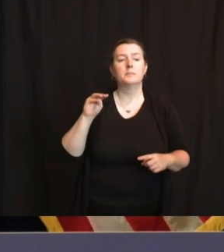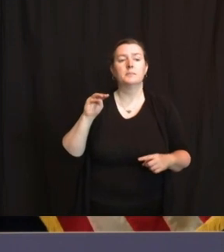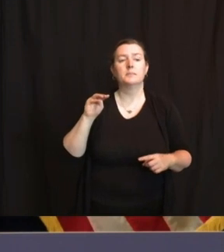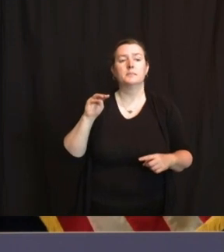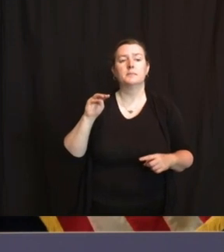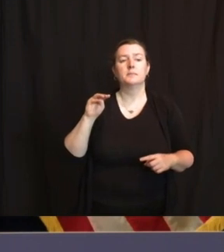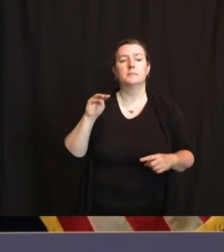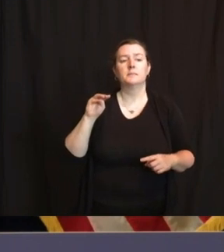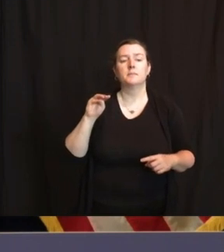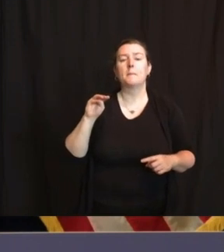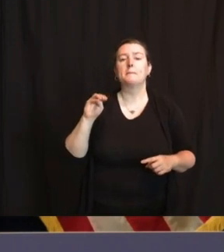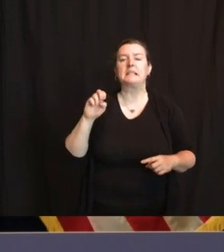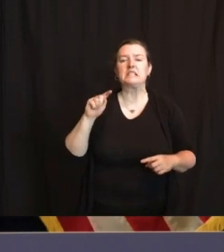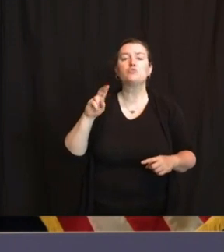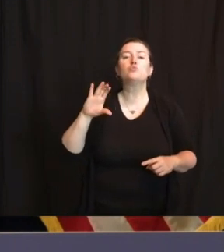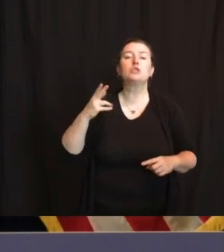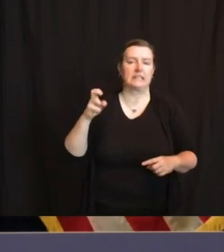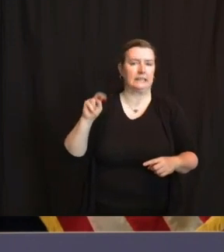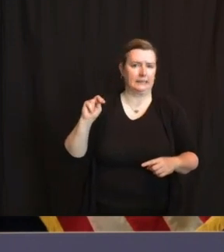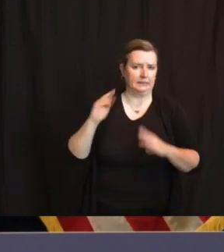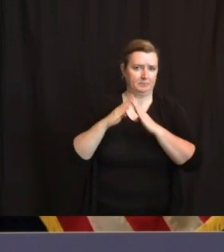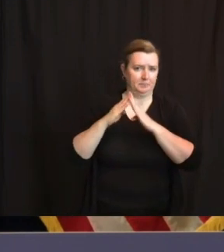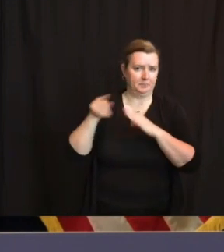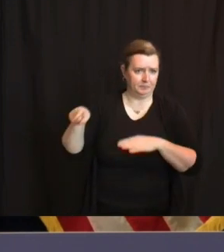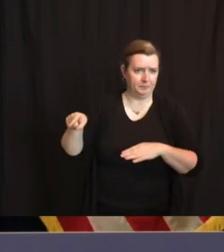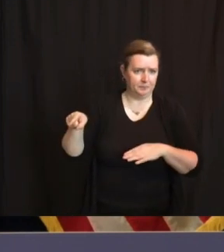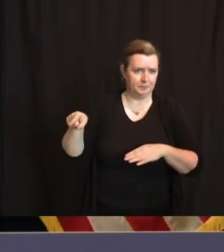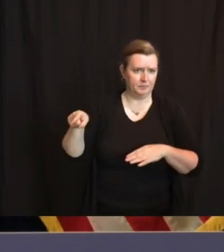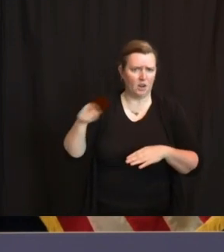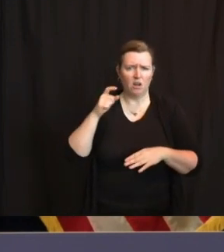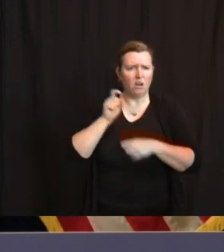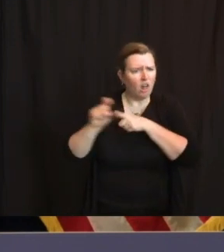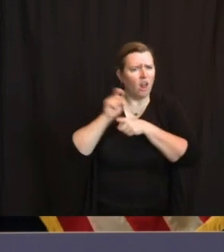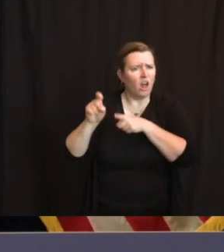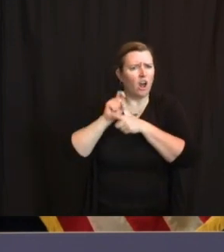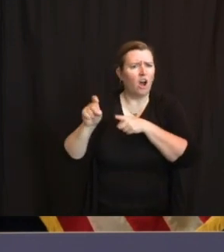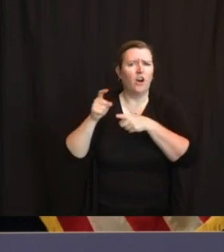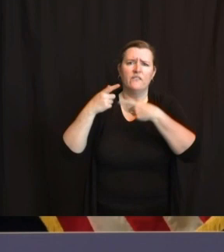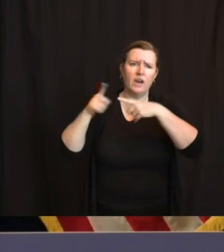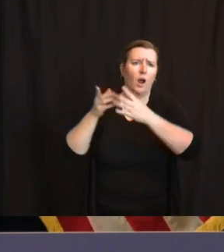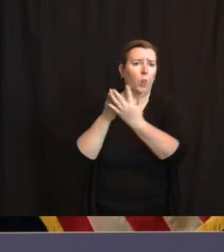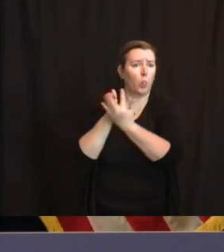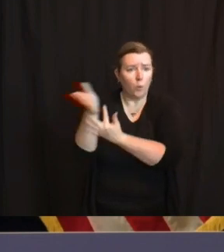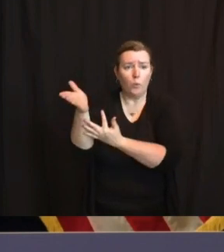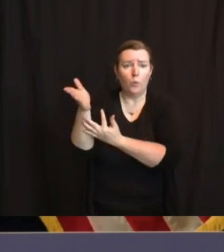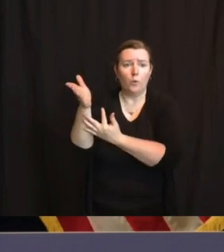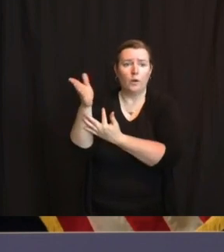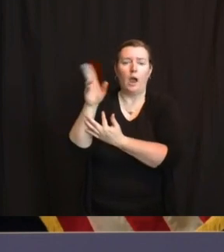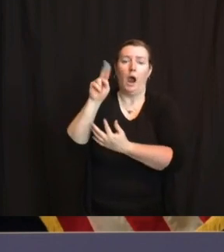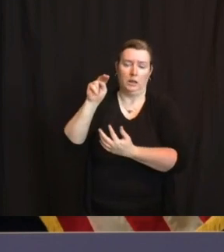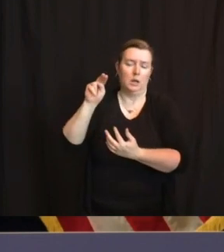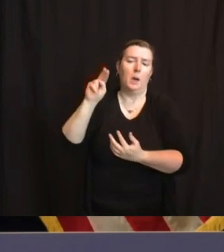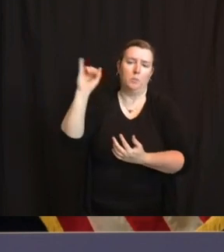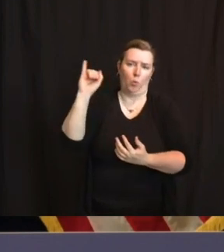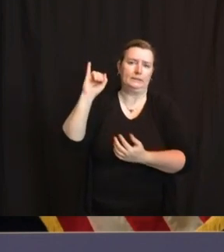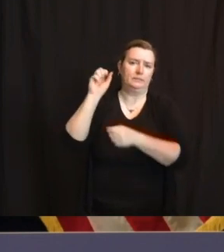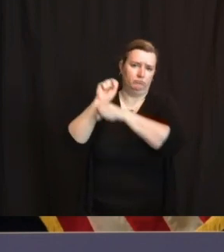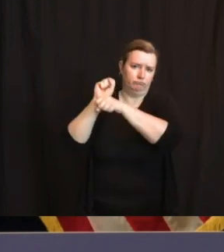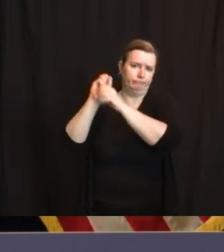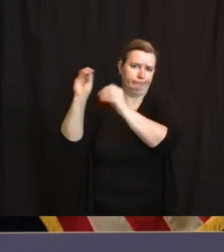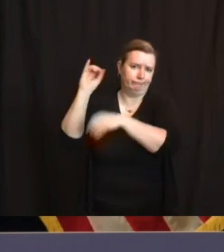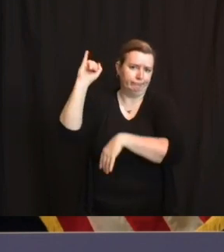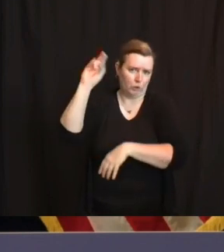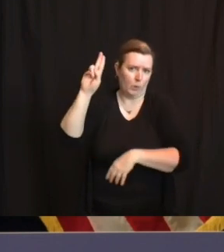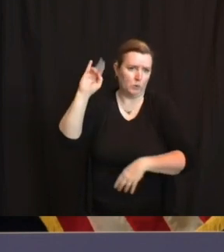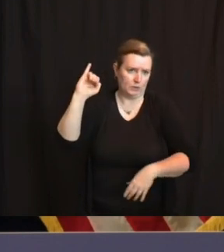today. Apparently she's been having a hard time getting through, but she did get through today, and her question was, she asked about the extension, and